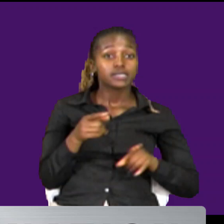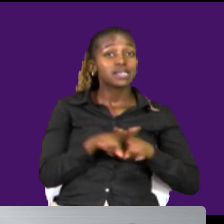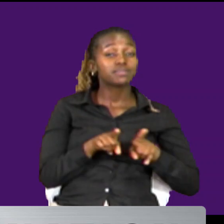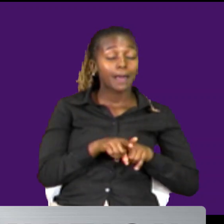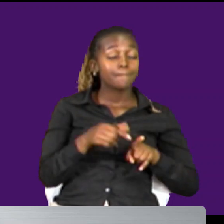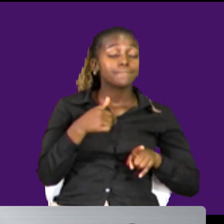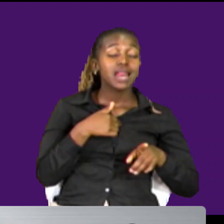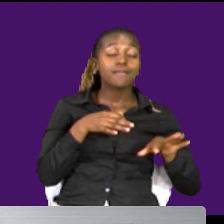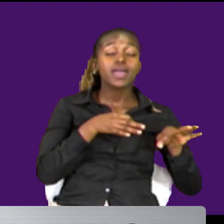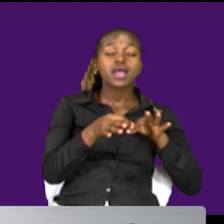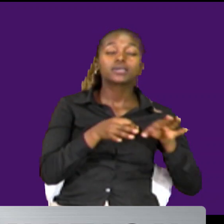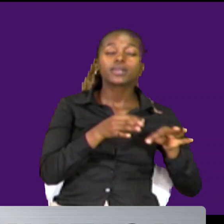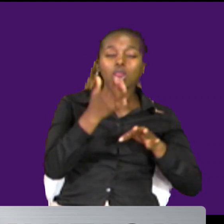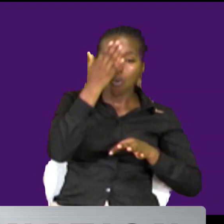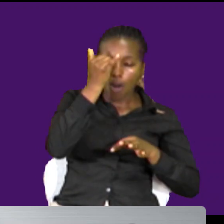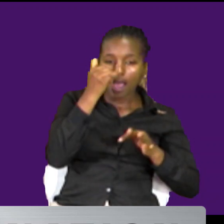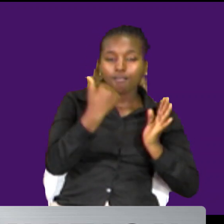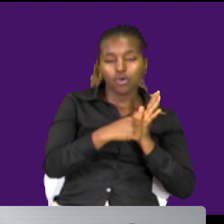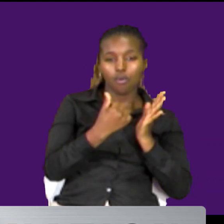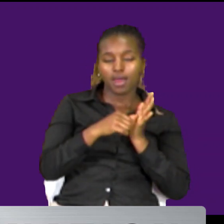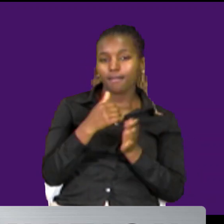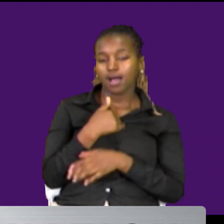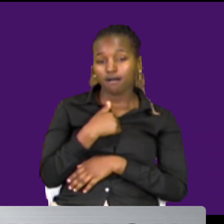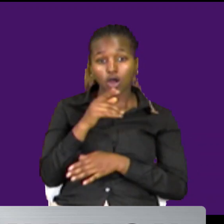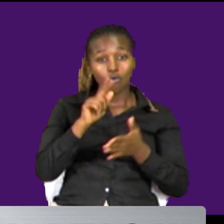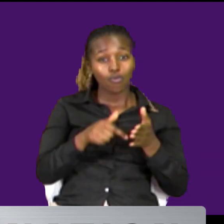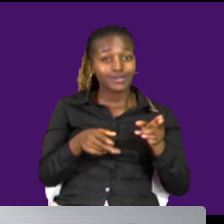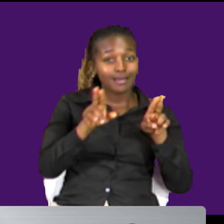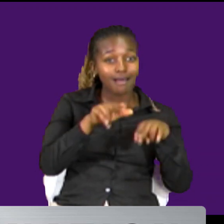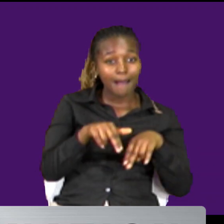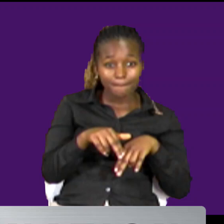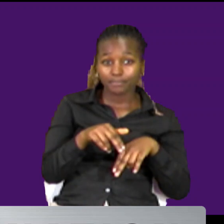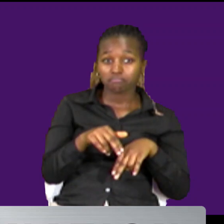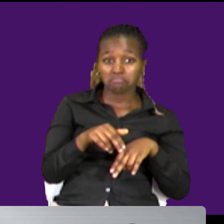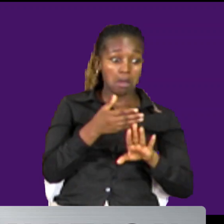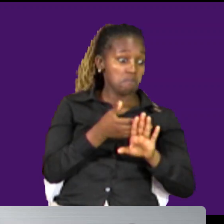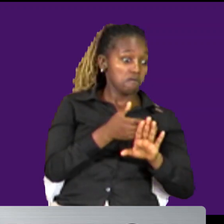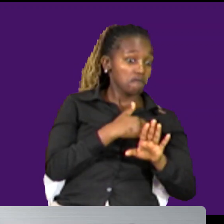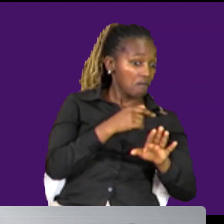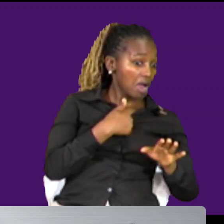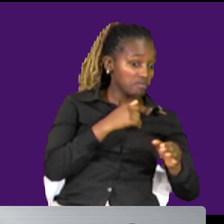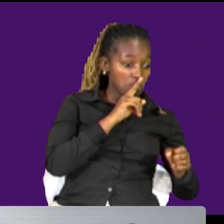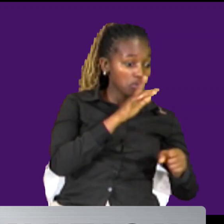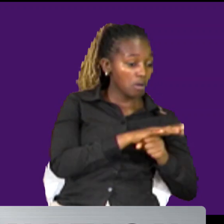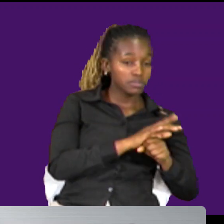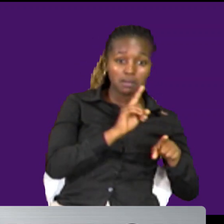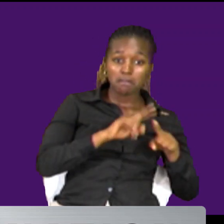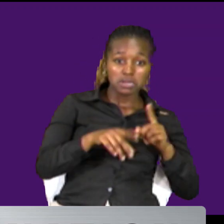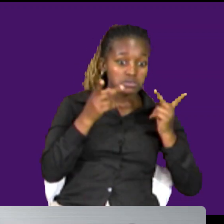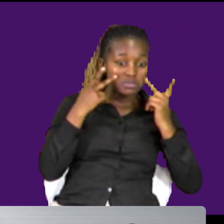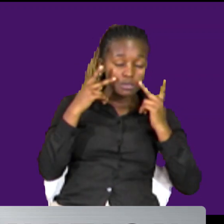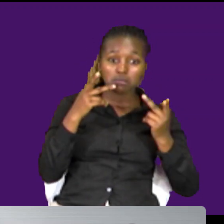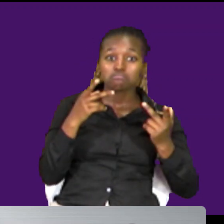the background. You see what is happening? It is because there was a promise, but which promise was